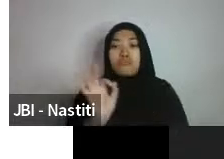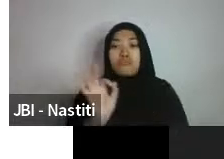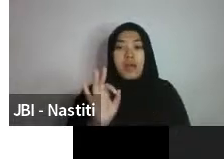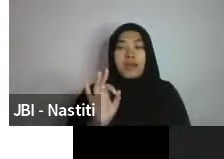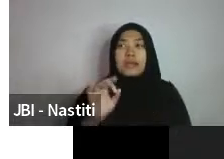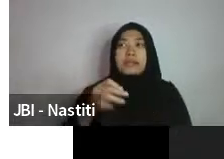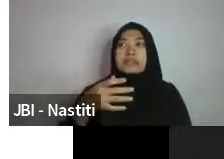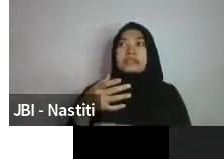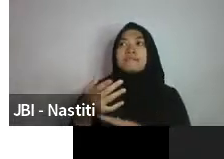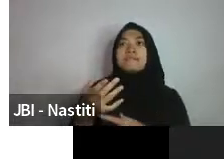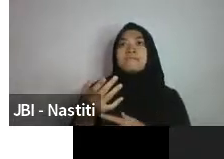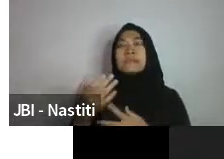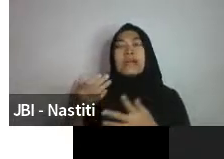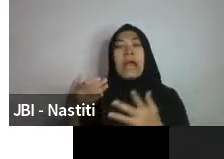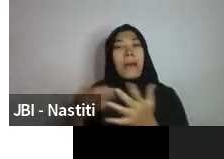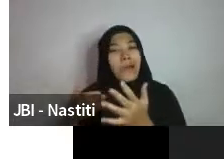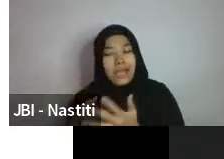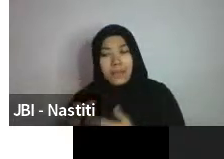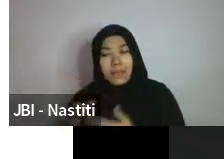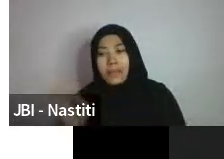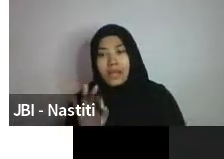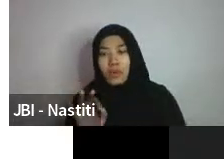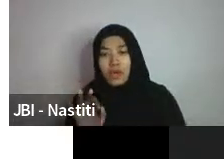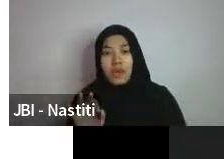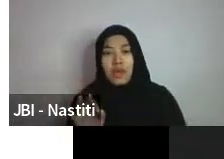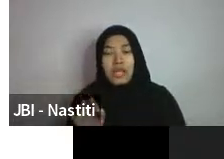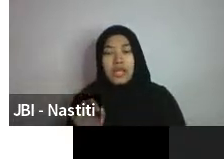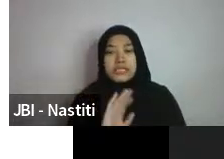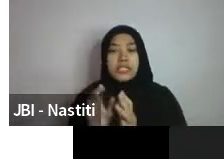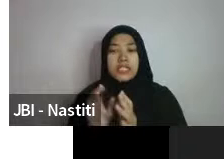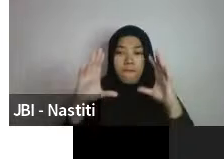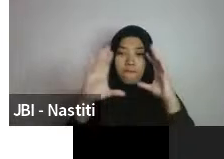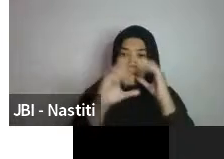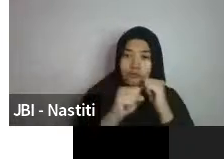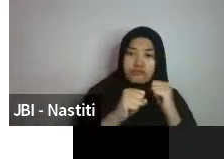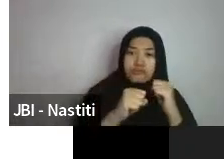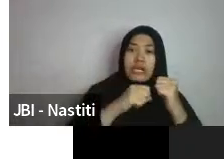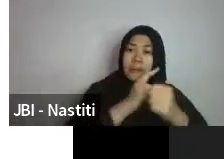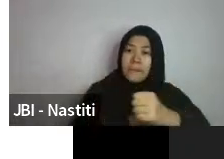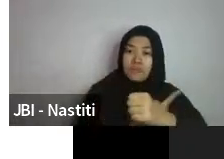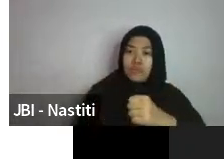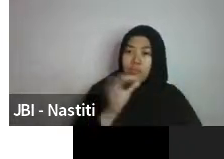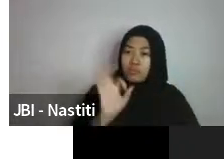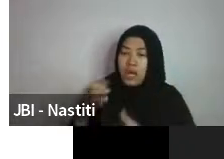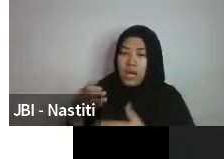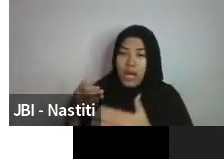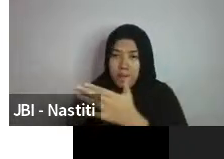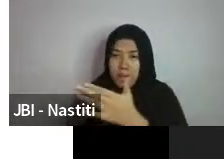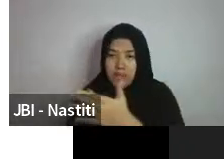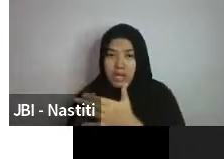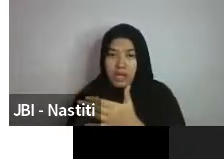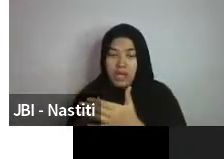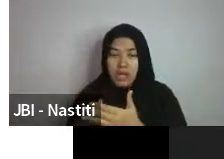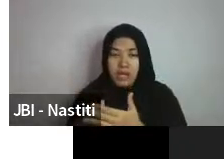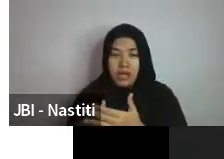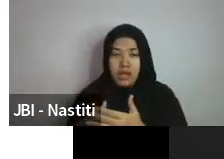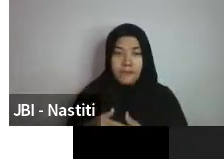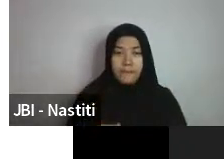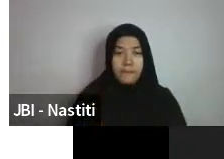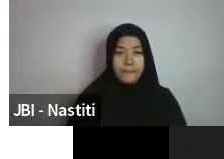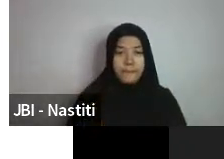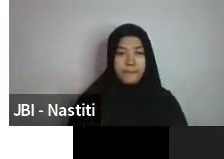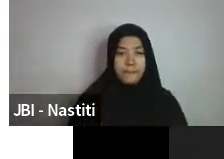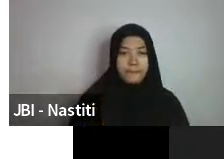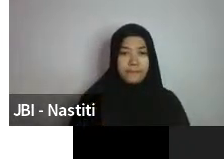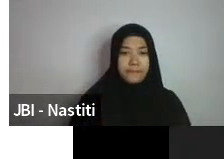years, many patient groups, KPSI, Bipolar Care Indonesia, Into the Light Indonesia, and many others, and we'll